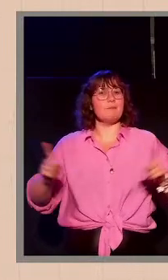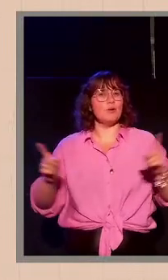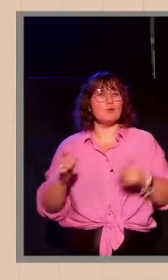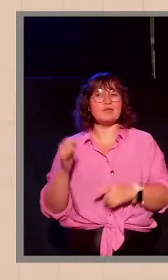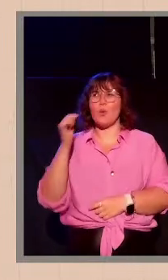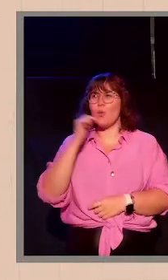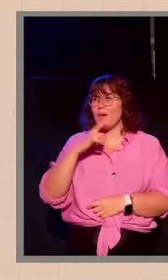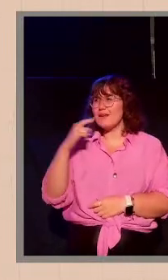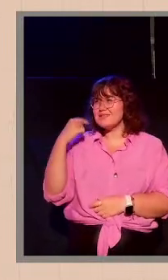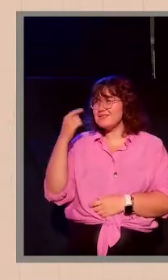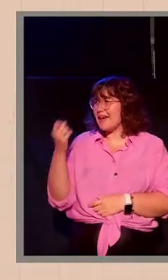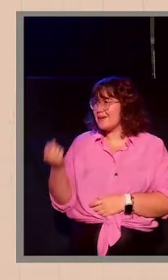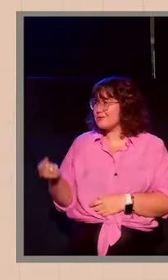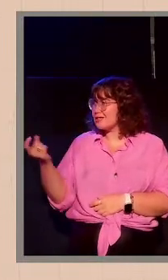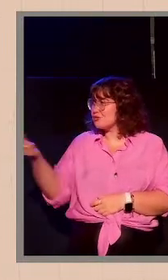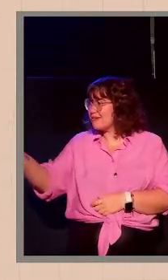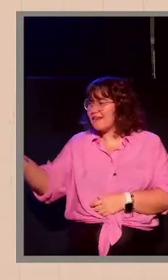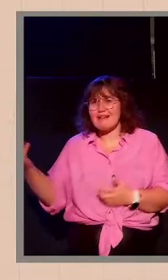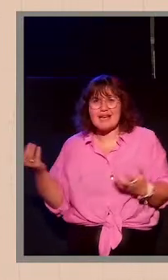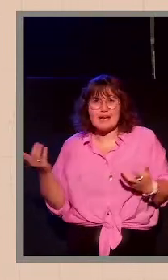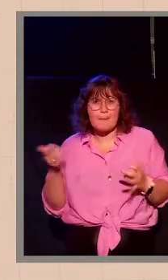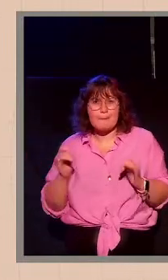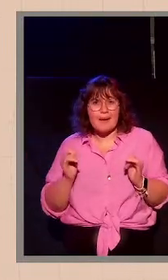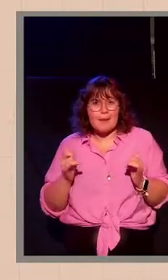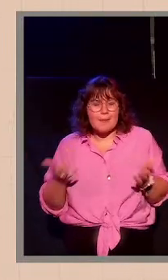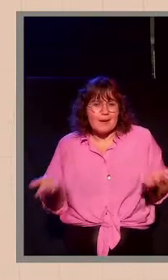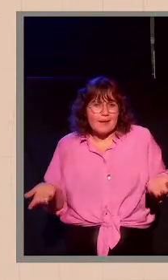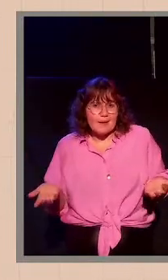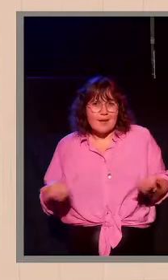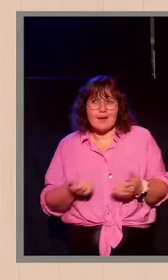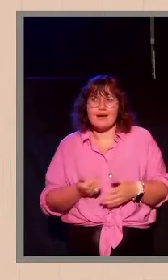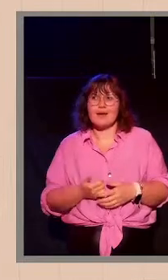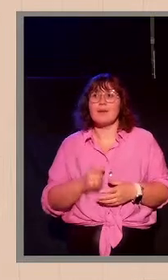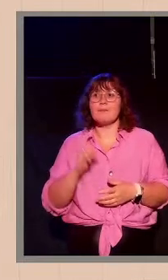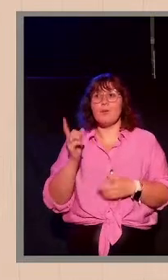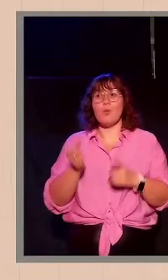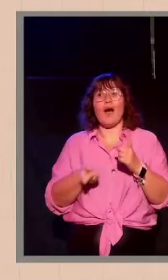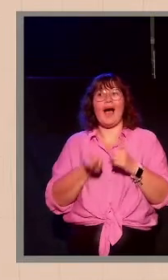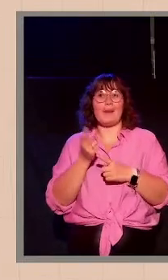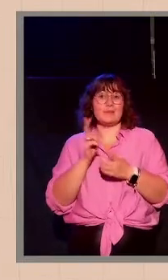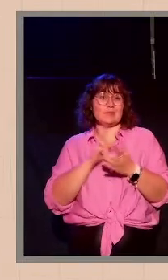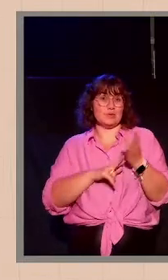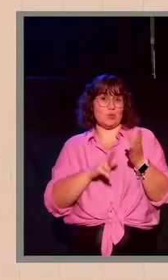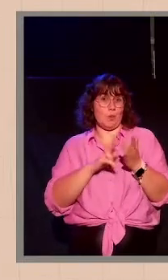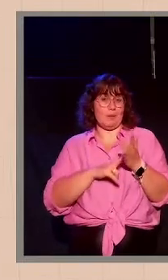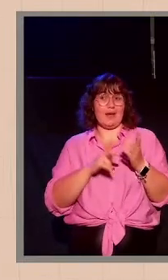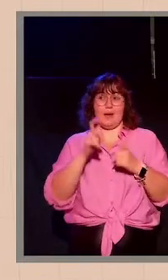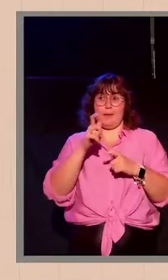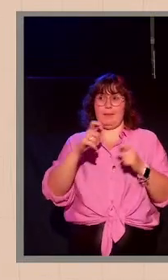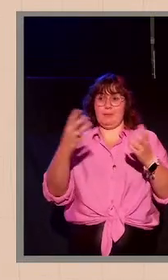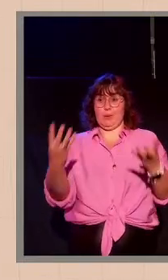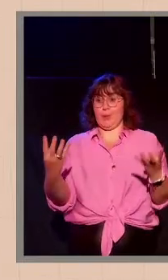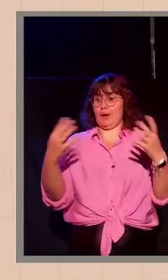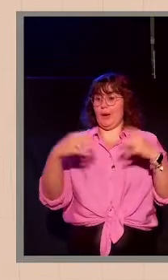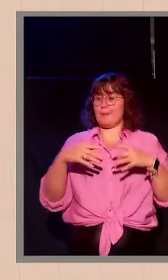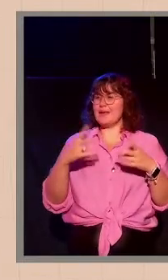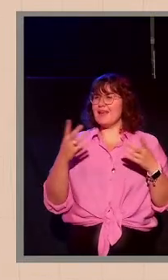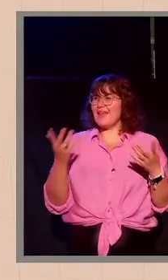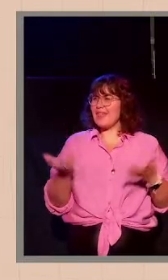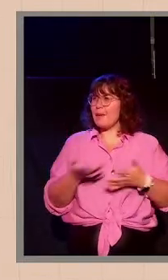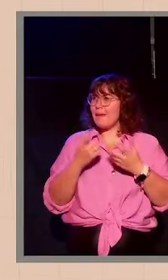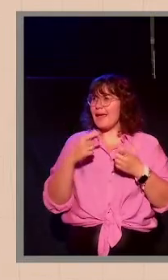they're triggering, and what happens normally is people will come in and play with the sounds for a little